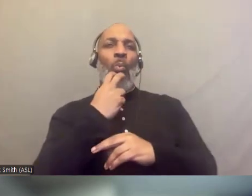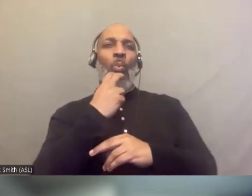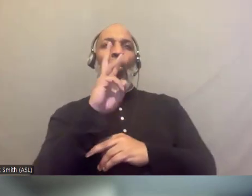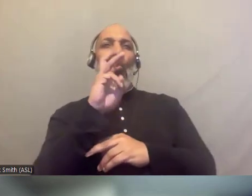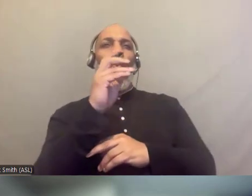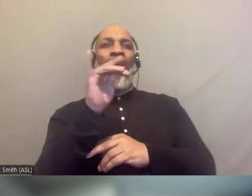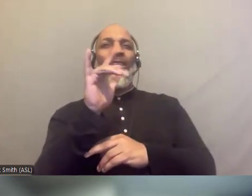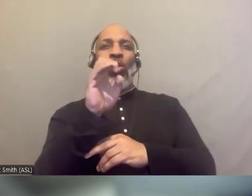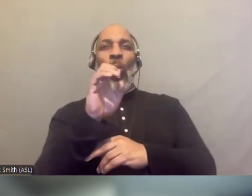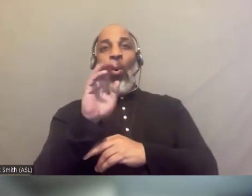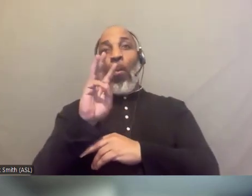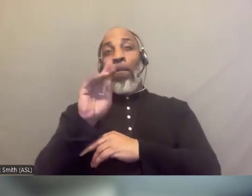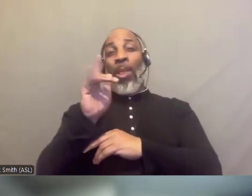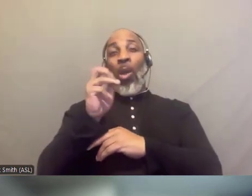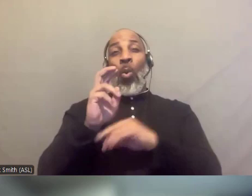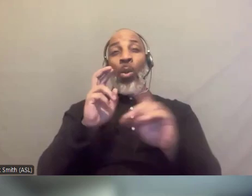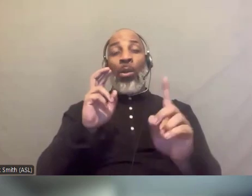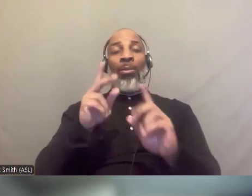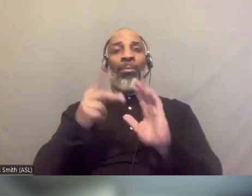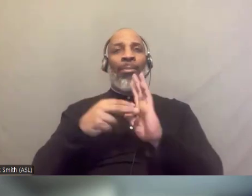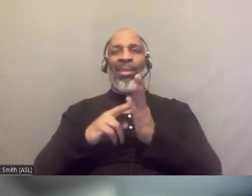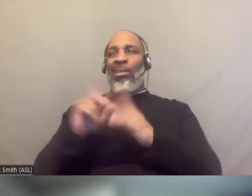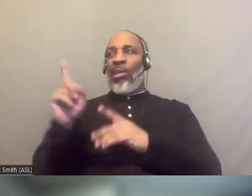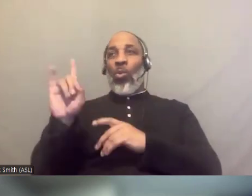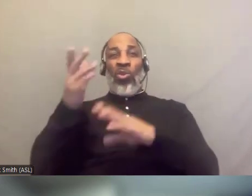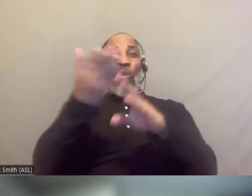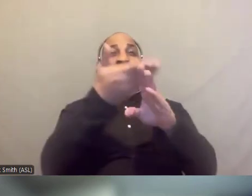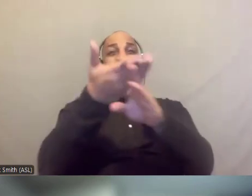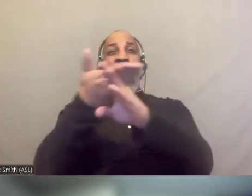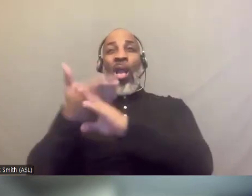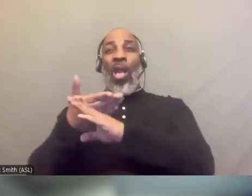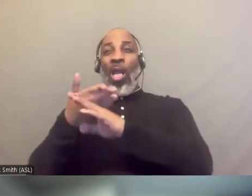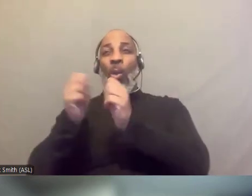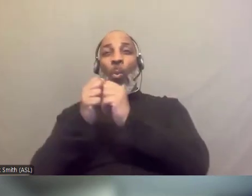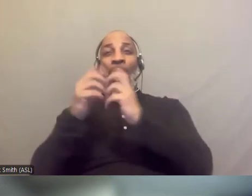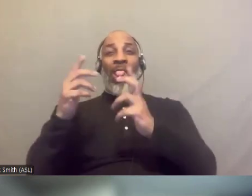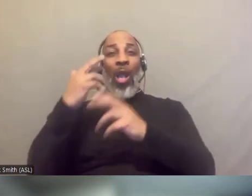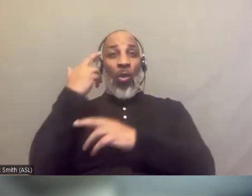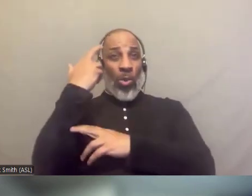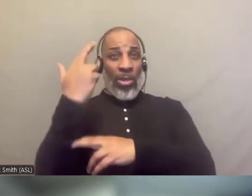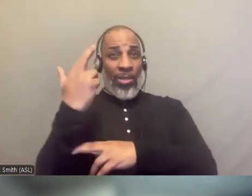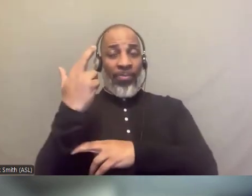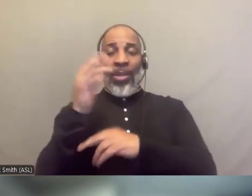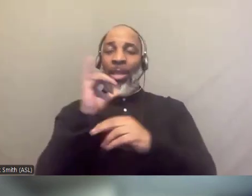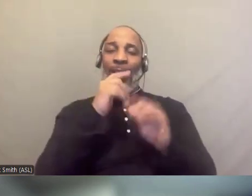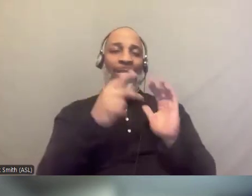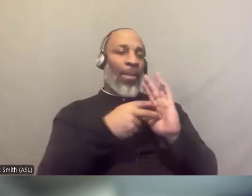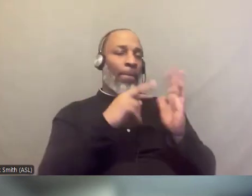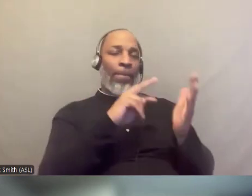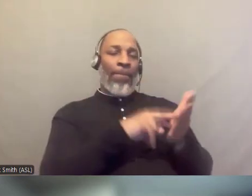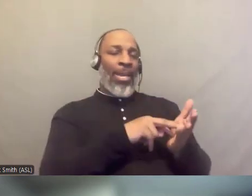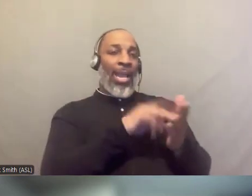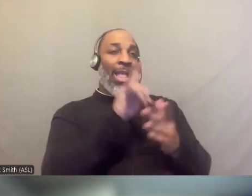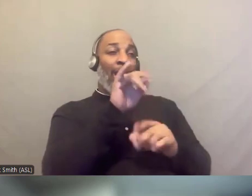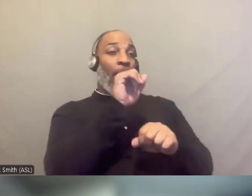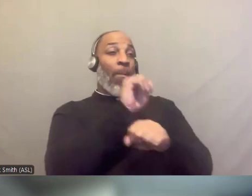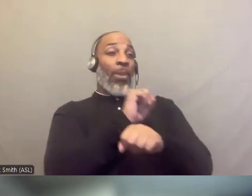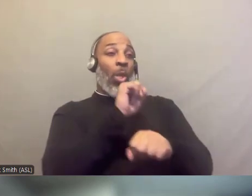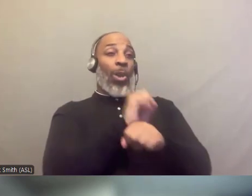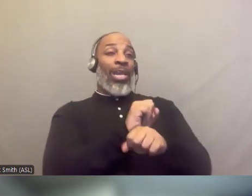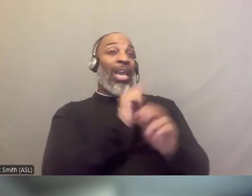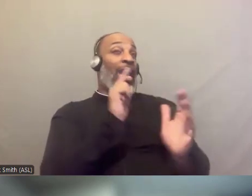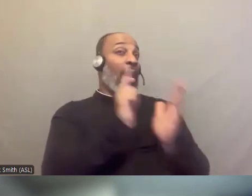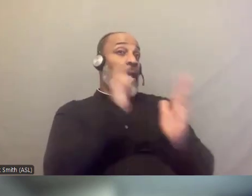say that an employer can terminate an employee without cause, that doesn't mean that an employer can